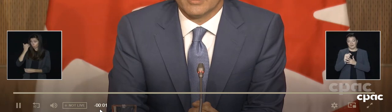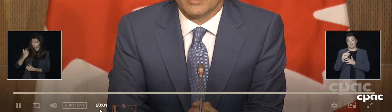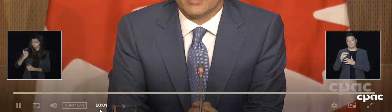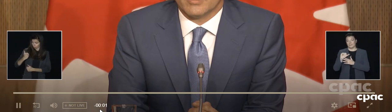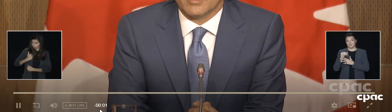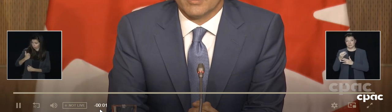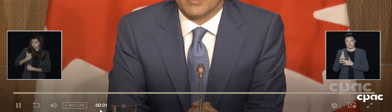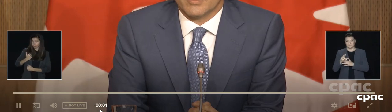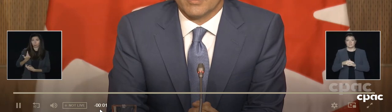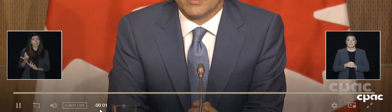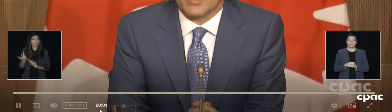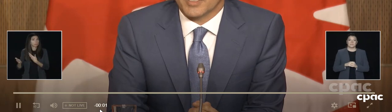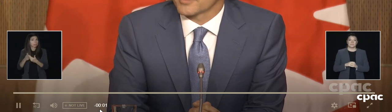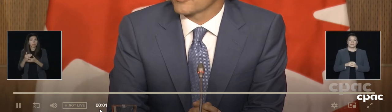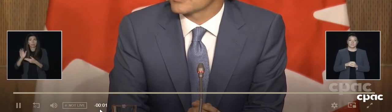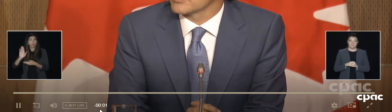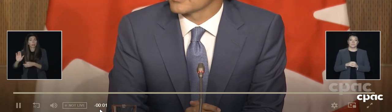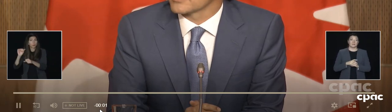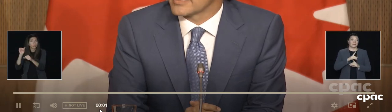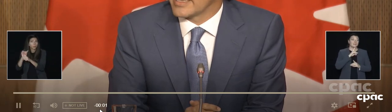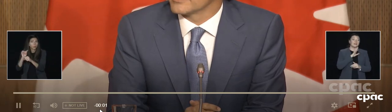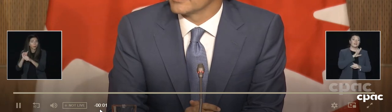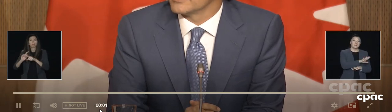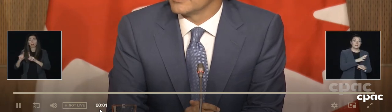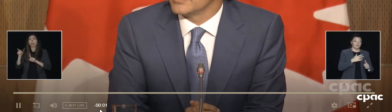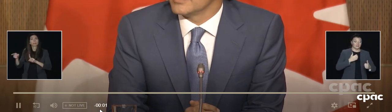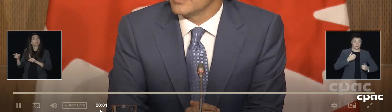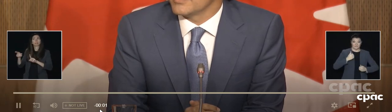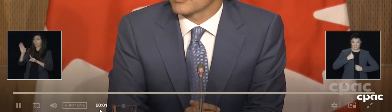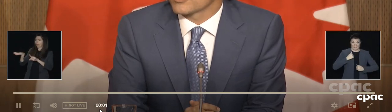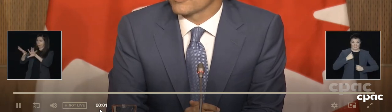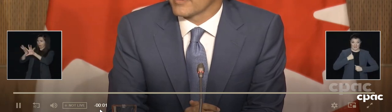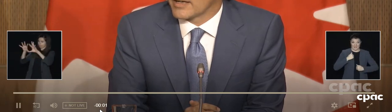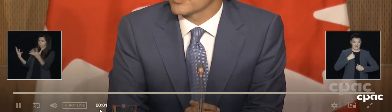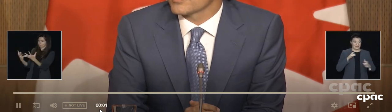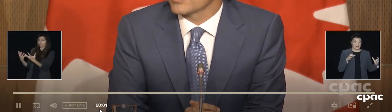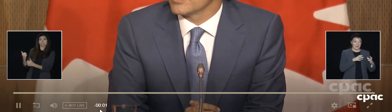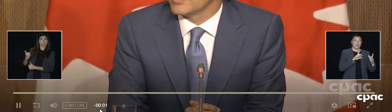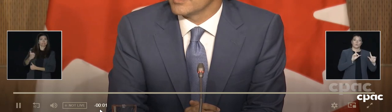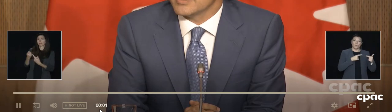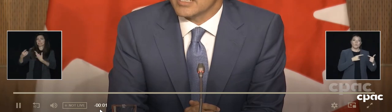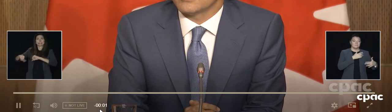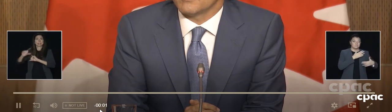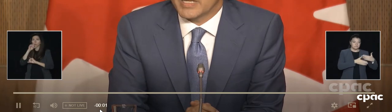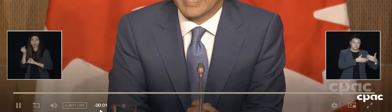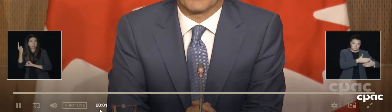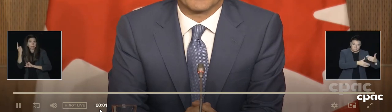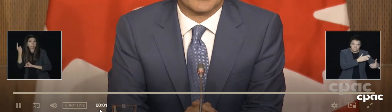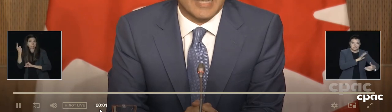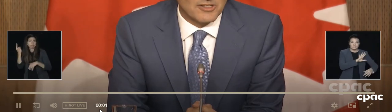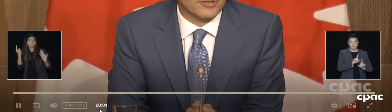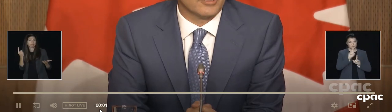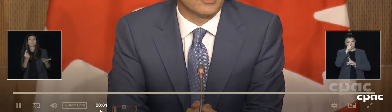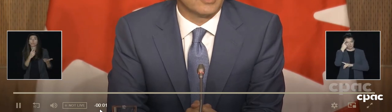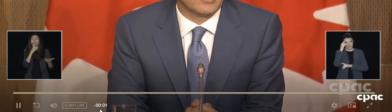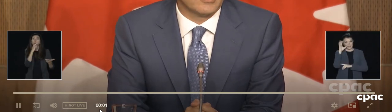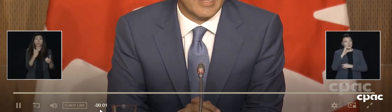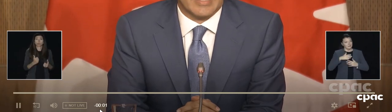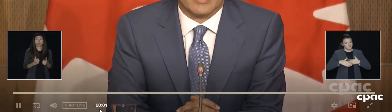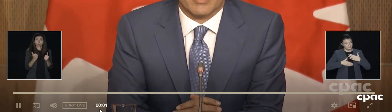done, the military still doesn't get that survivors need to be at the